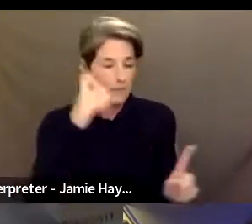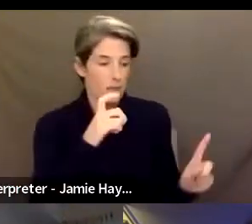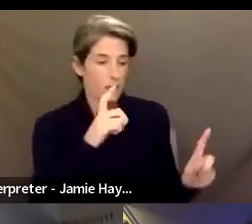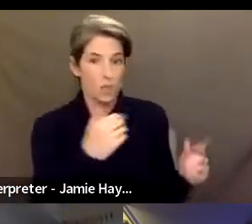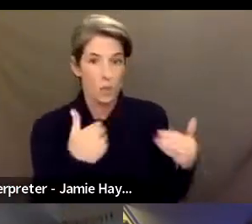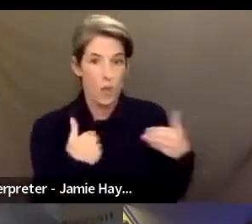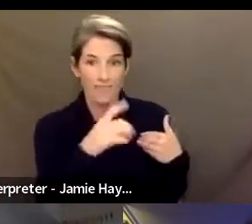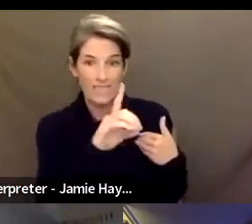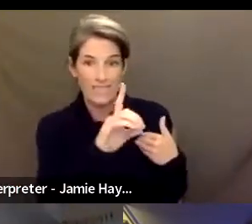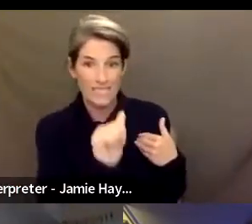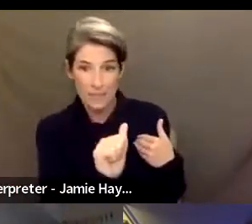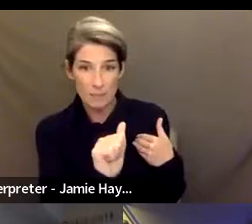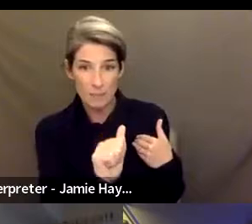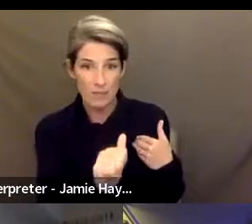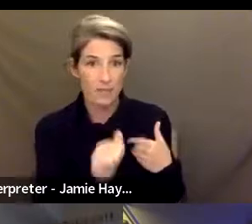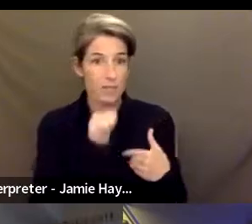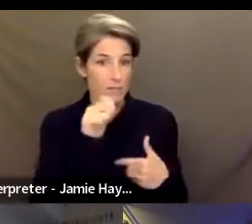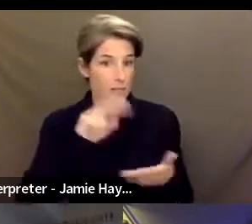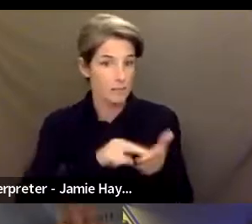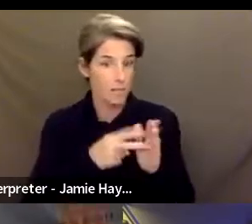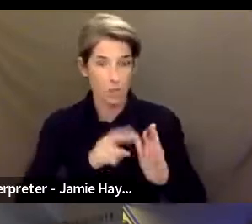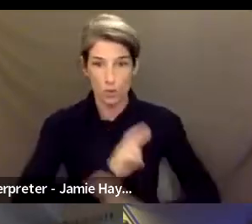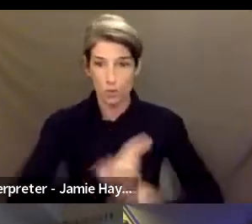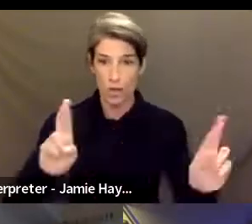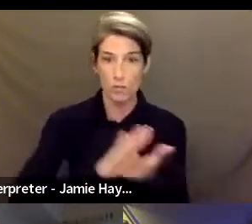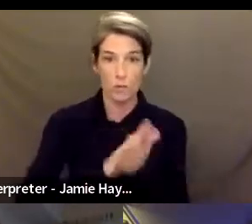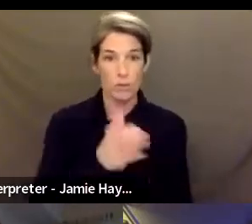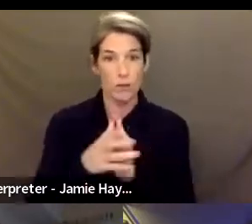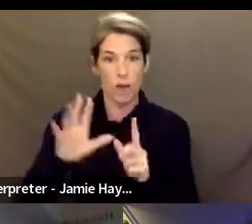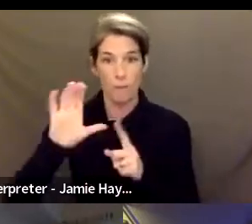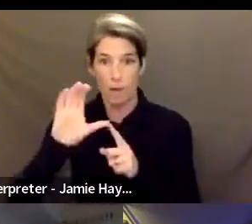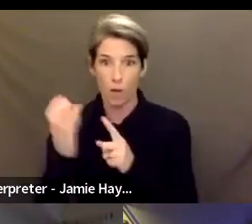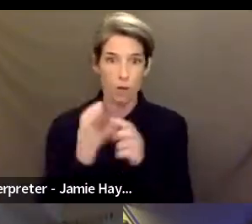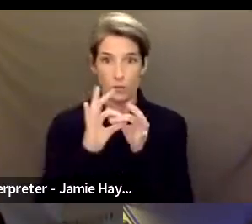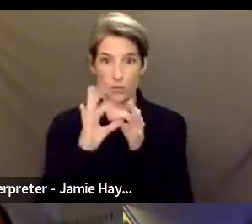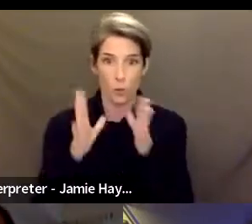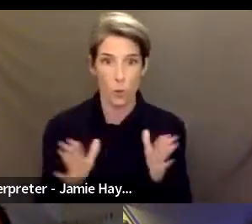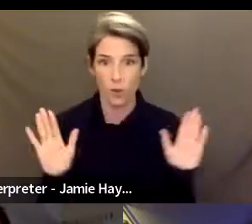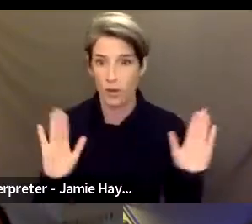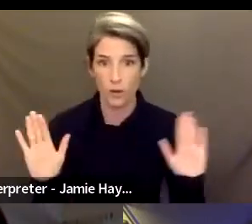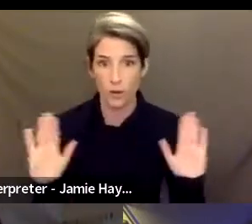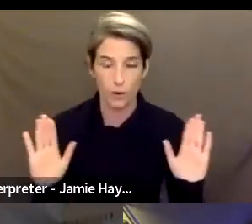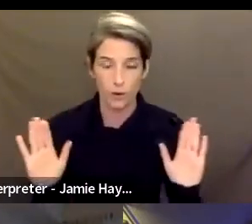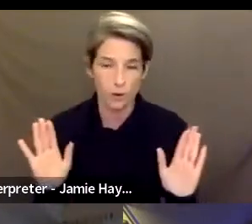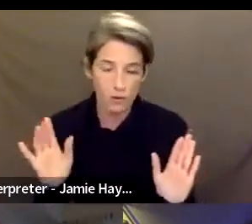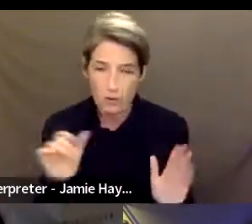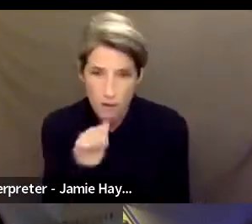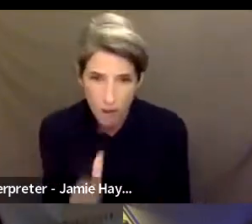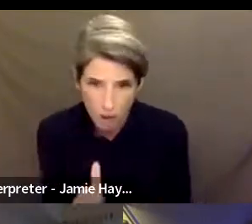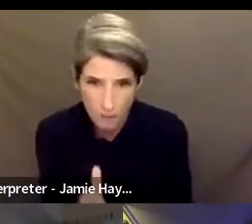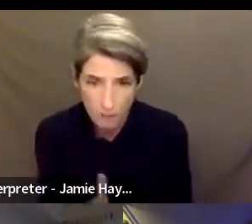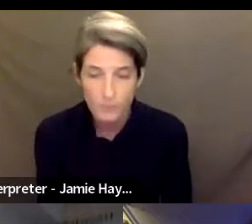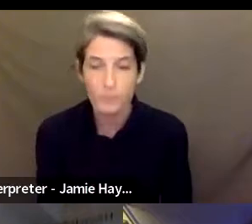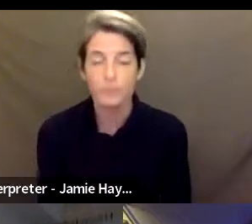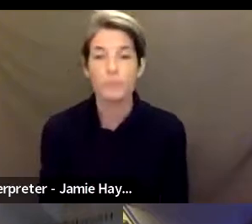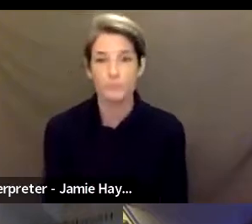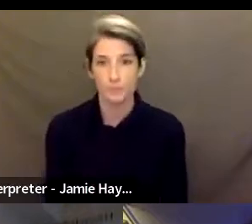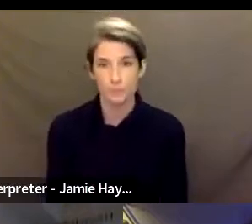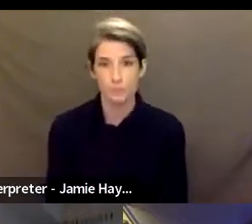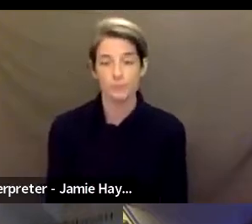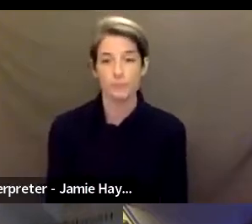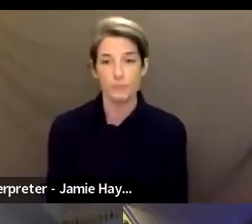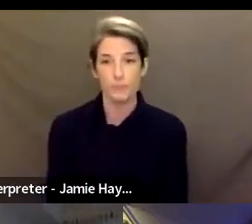with access needs does not mean that you're ready to be the beacon of truth for all people who have that need.